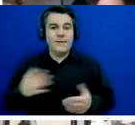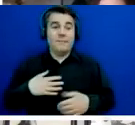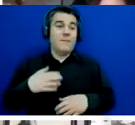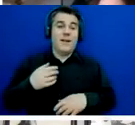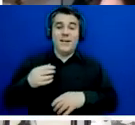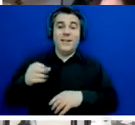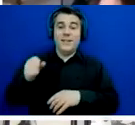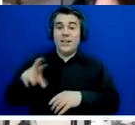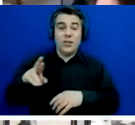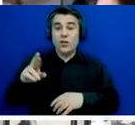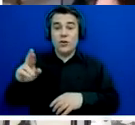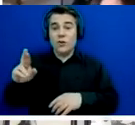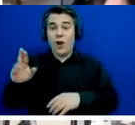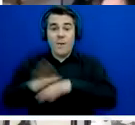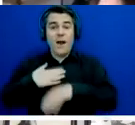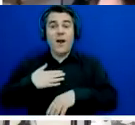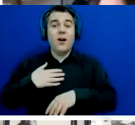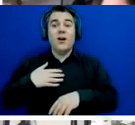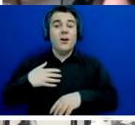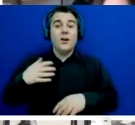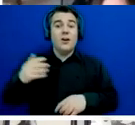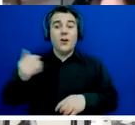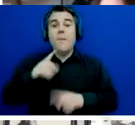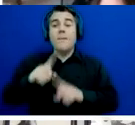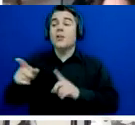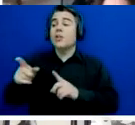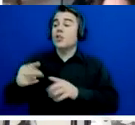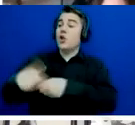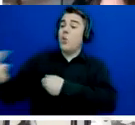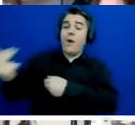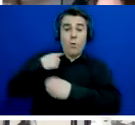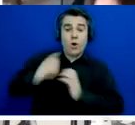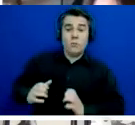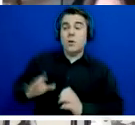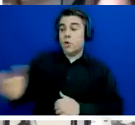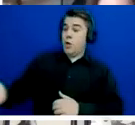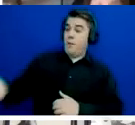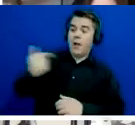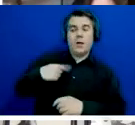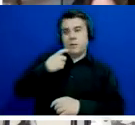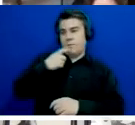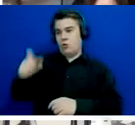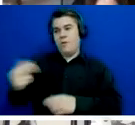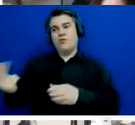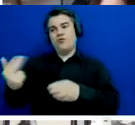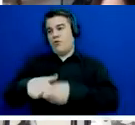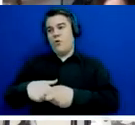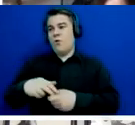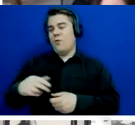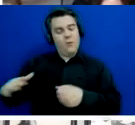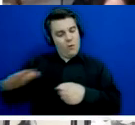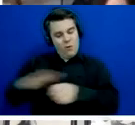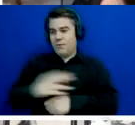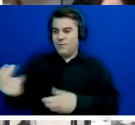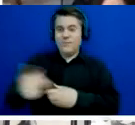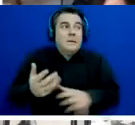quit on me. And as a customer, and when she came back, I told her that the only way she could do that was if she joined wholesale and completely manipulated the